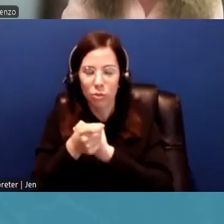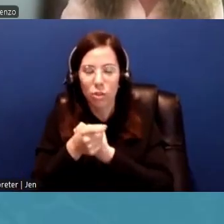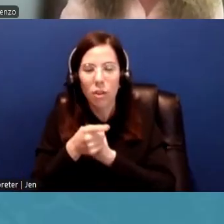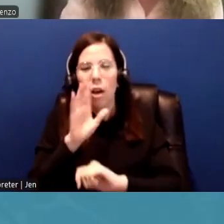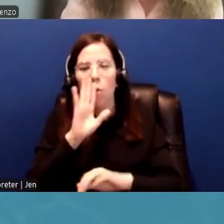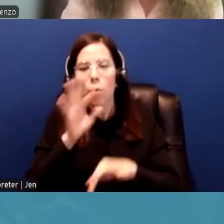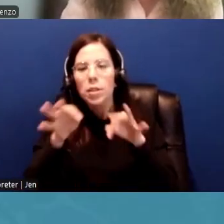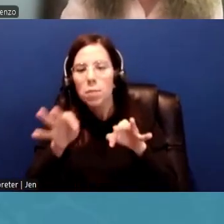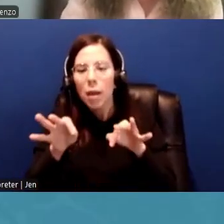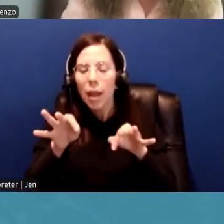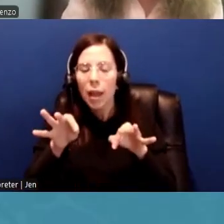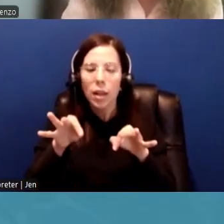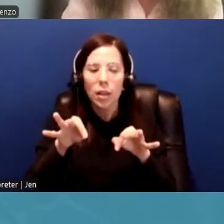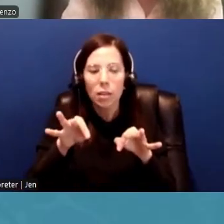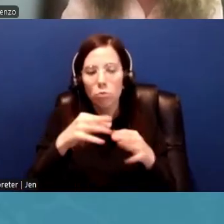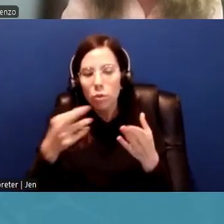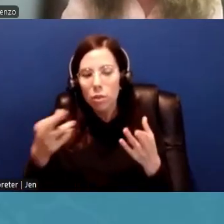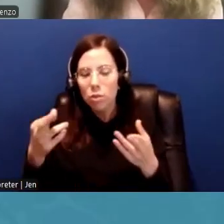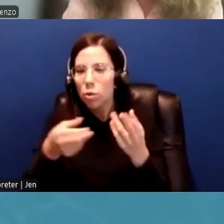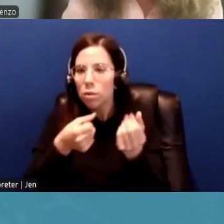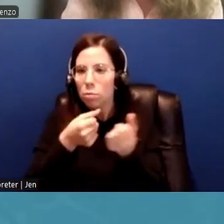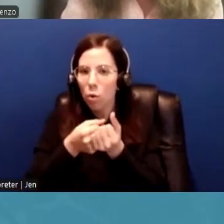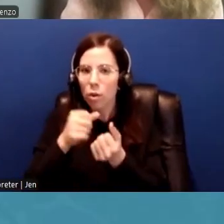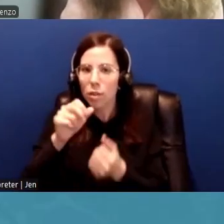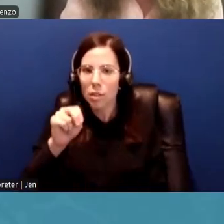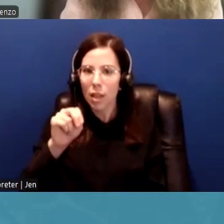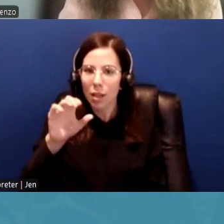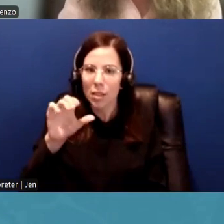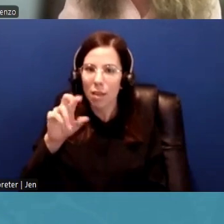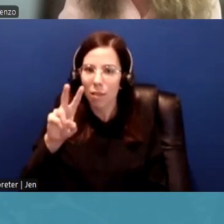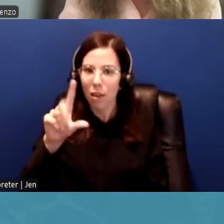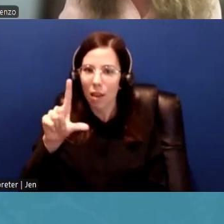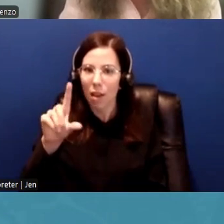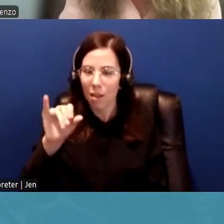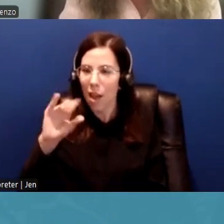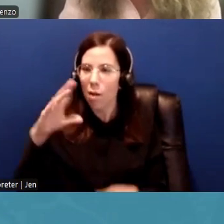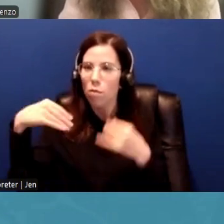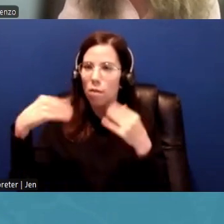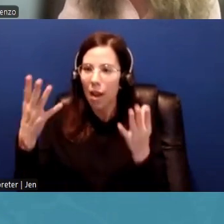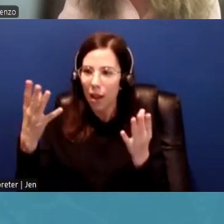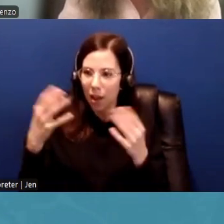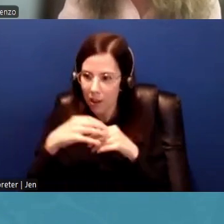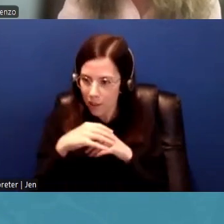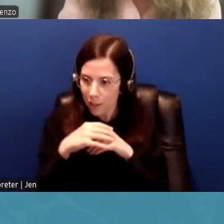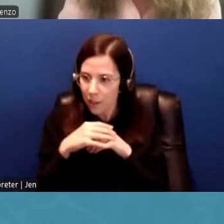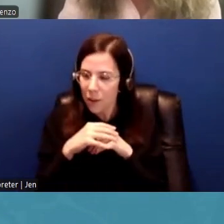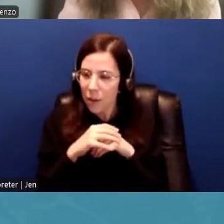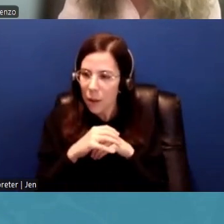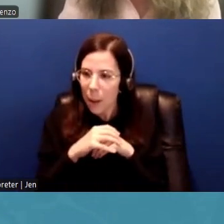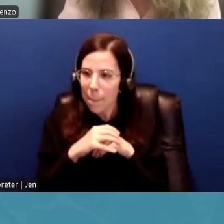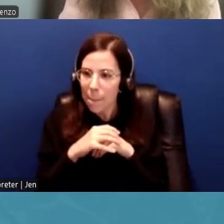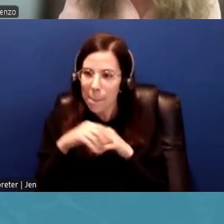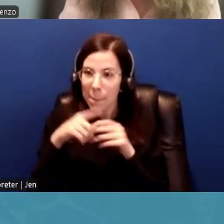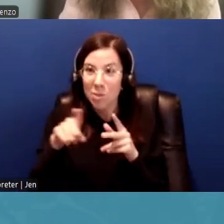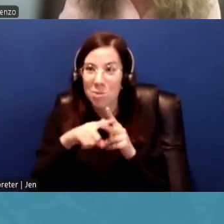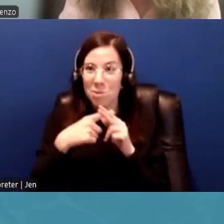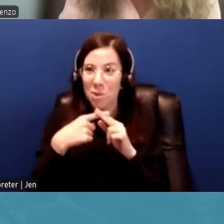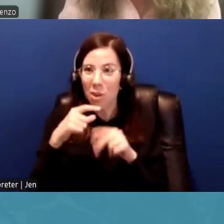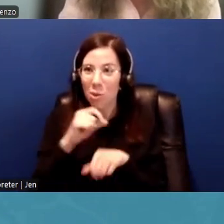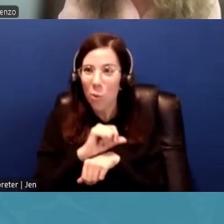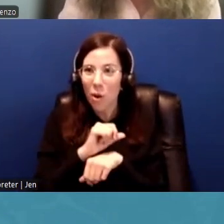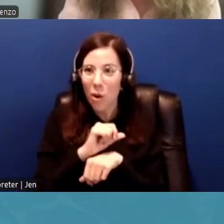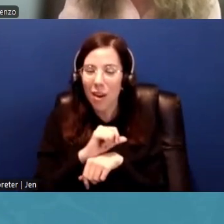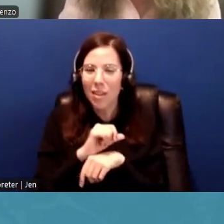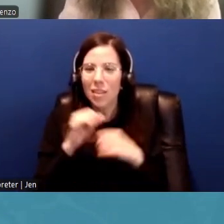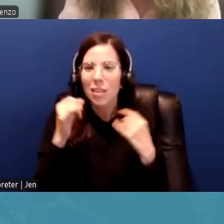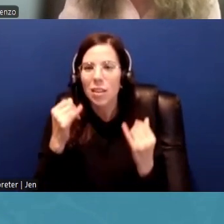the resources and support that NCVLI can offer as you embark upon that work. And this gets to